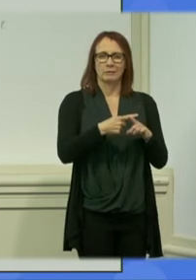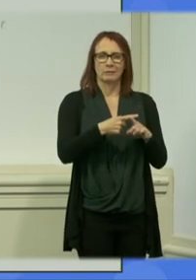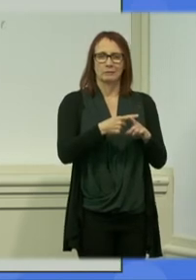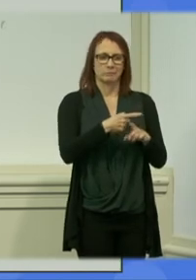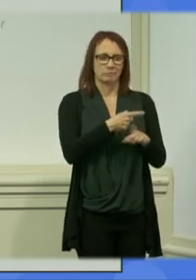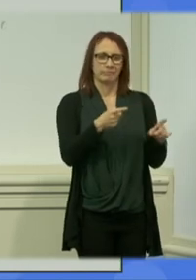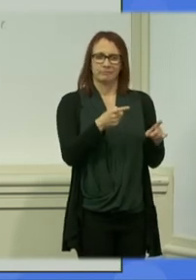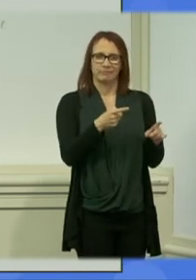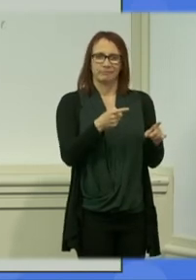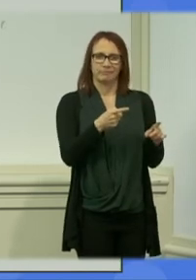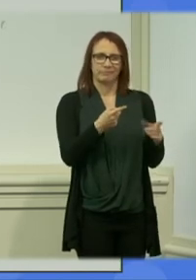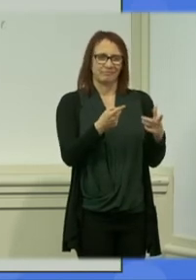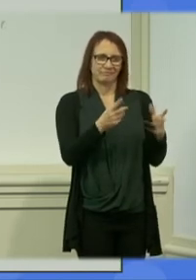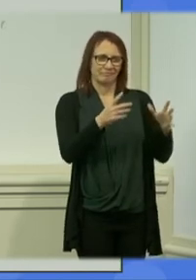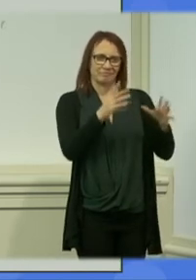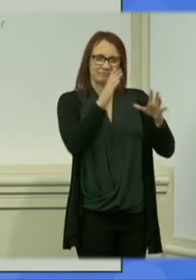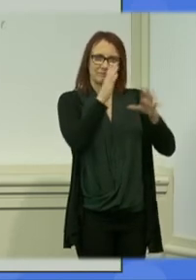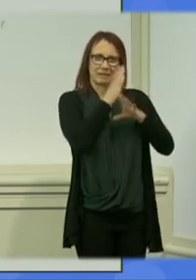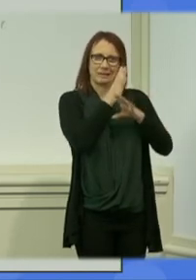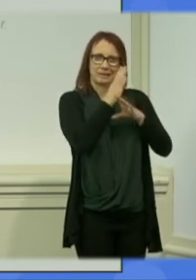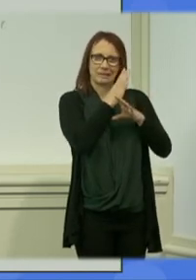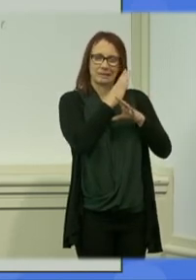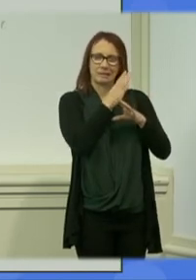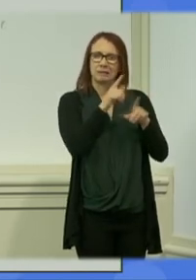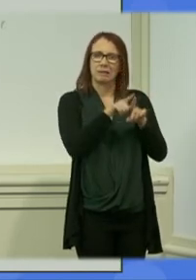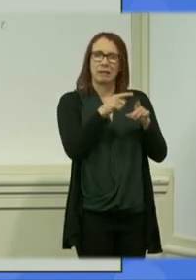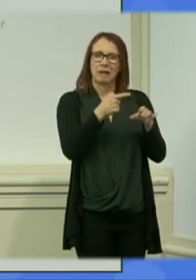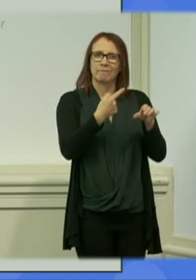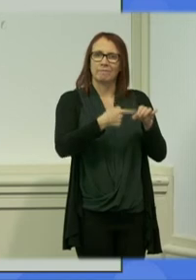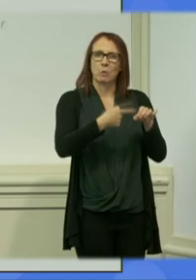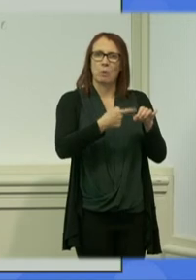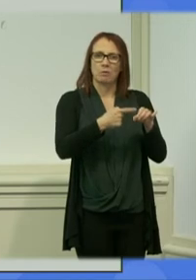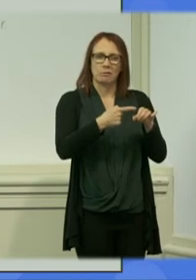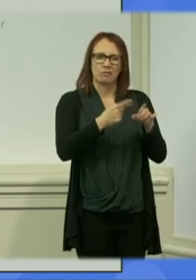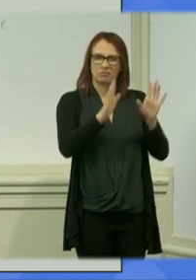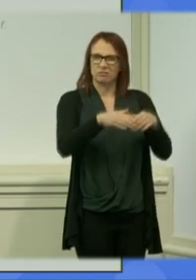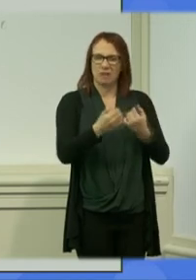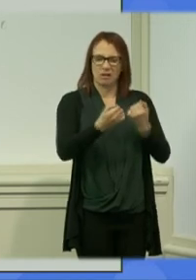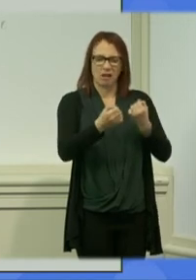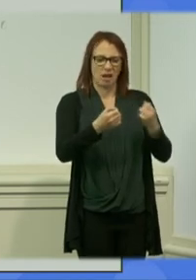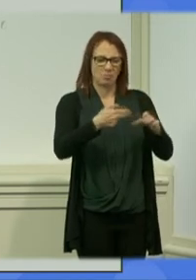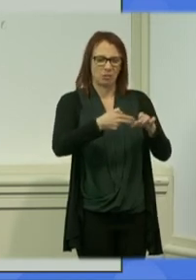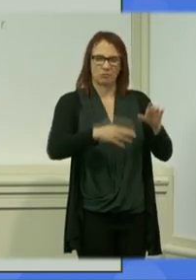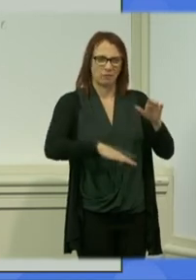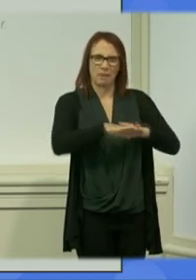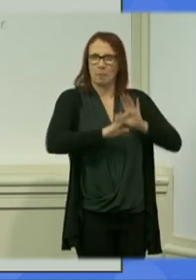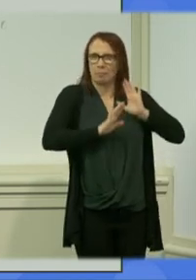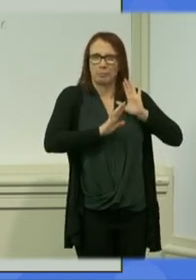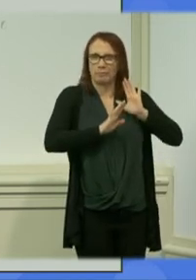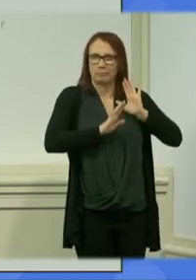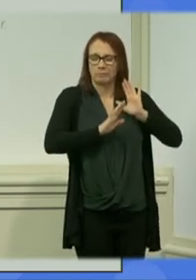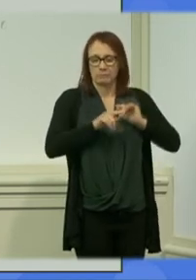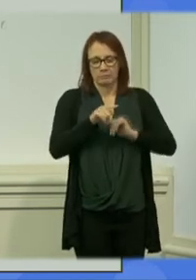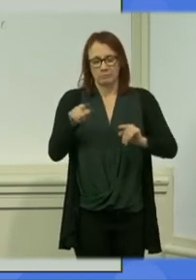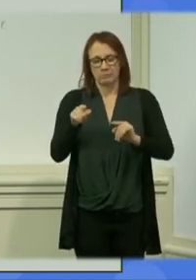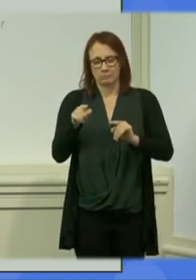about are a bit more hidden. You don't really notice fuel duty. You just shove petrol in your car, don't you, and kind of keep going. Whereas these are the ones that are a bit